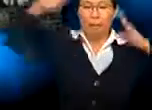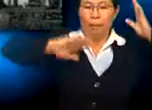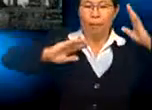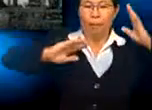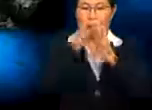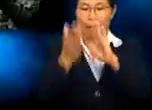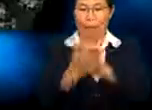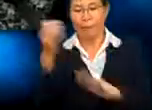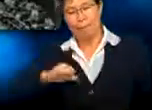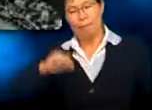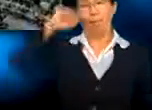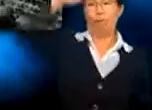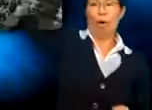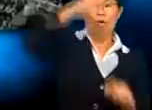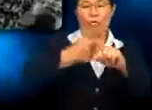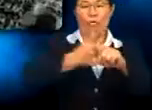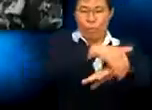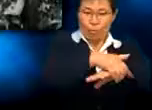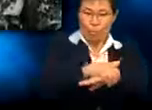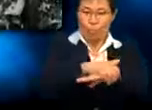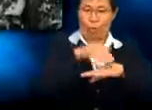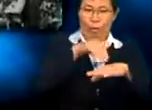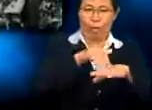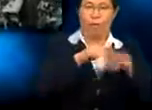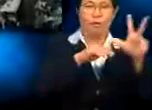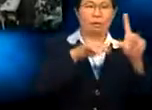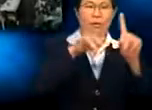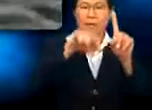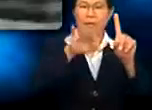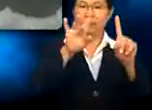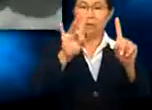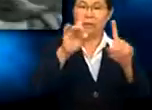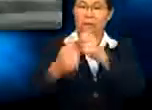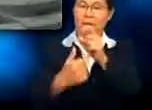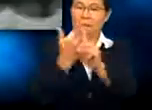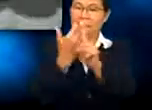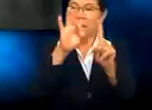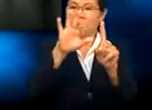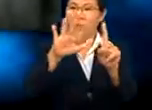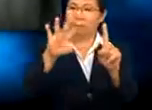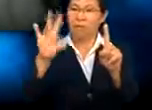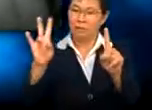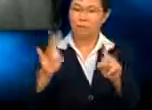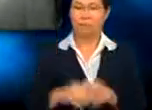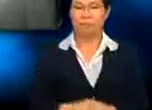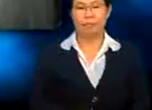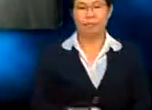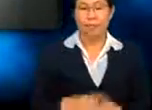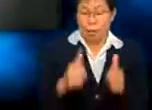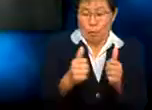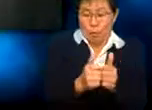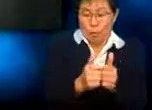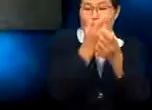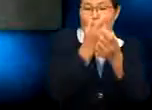Malaysia became independent from the British on the 31st of August 1957.